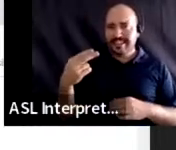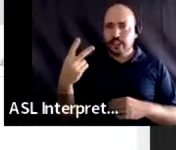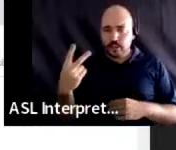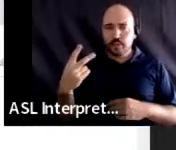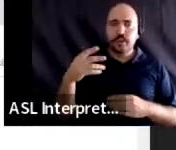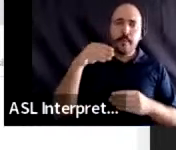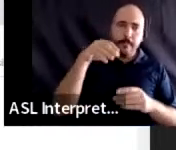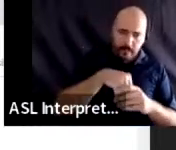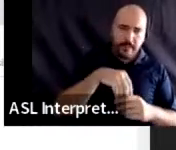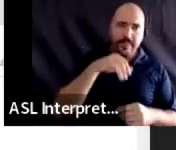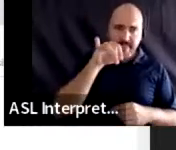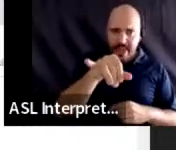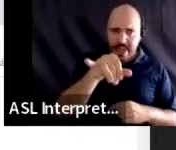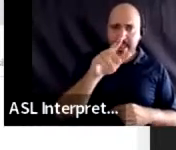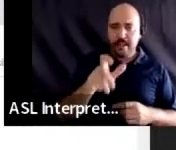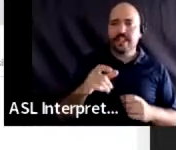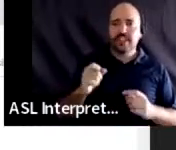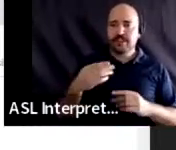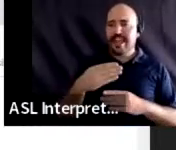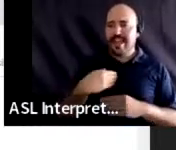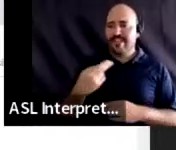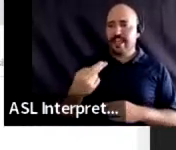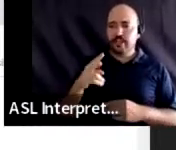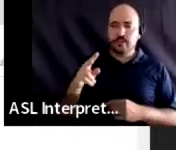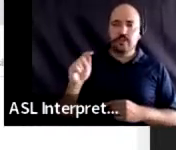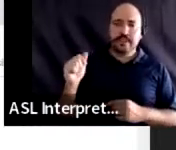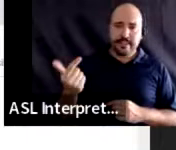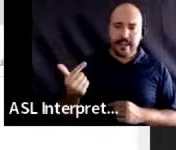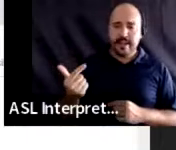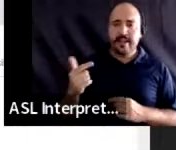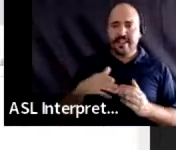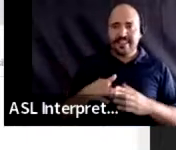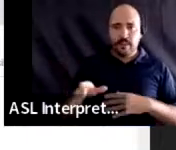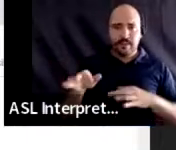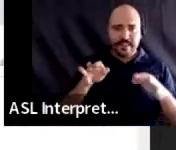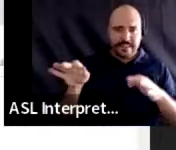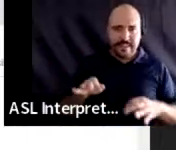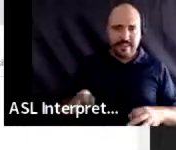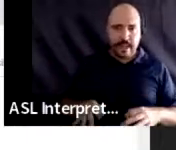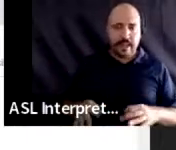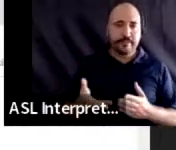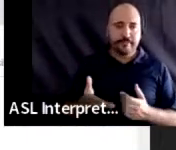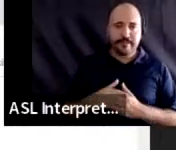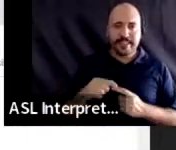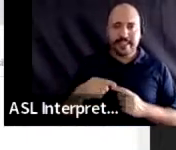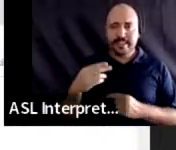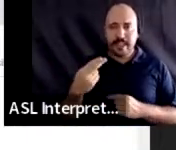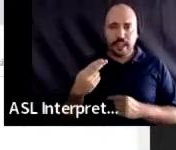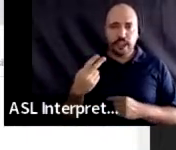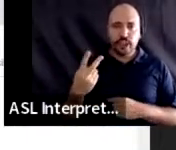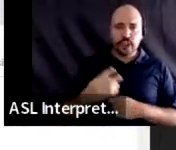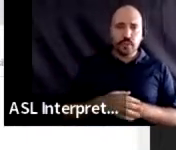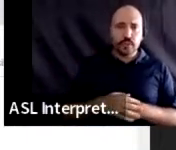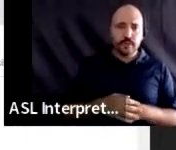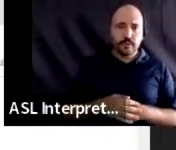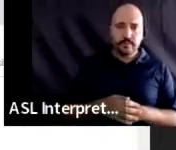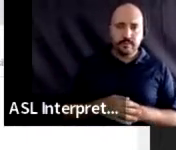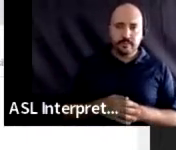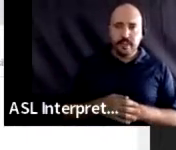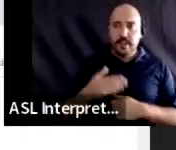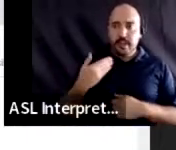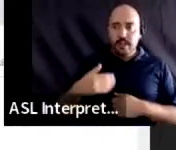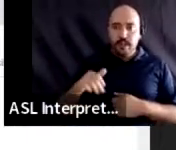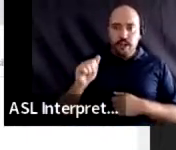an H2 tag, right? So that's how it is defined as a heading level 2. This is Arthur. Go